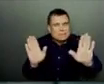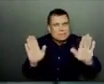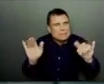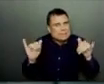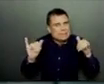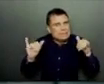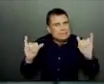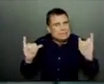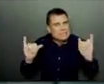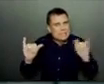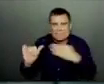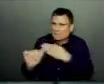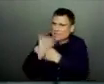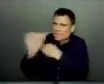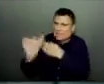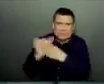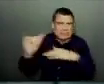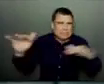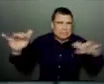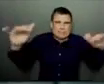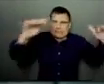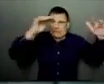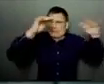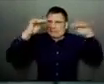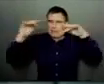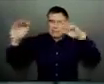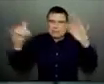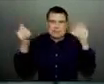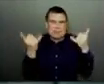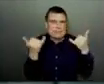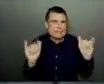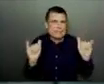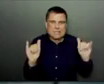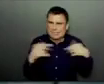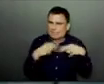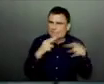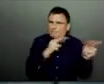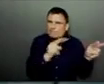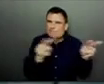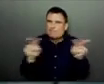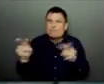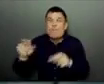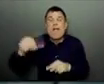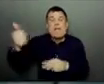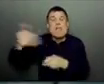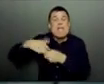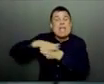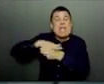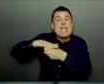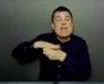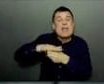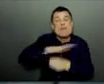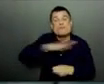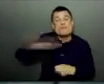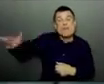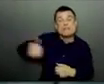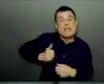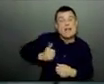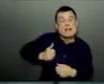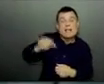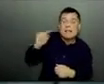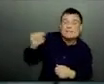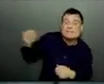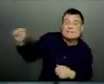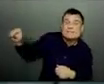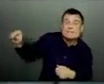And we can only look around us, whether it's other jurisdictions here in Canada, around the world, our partners